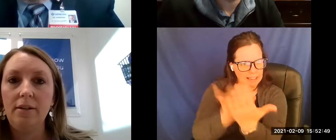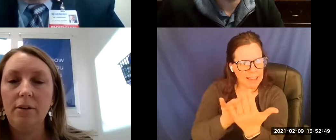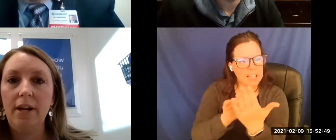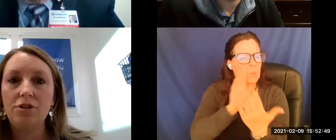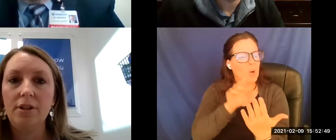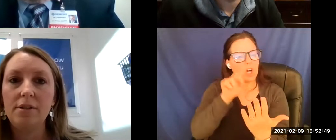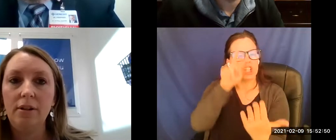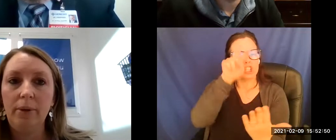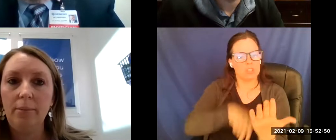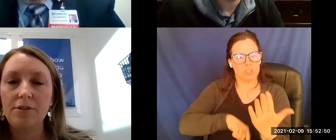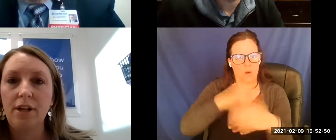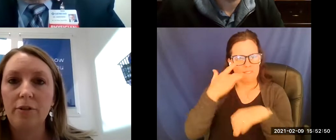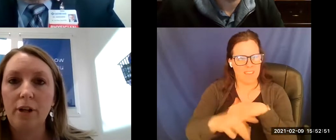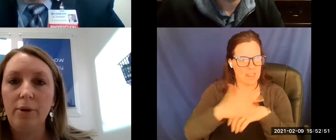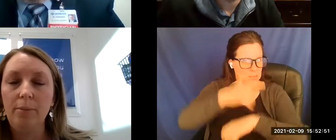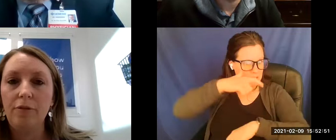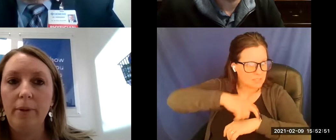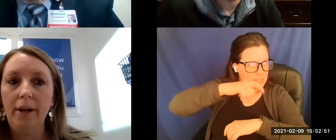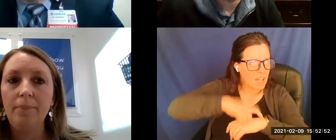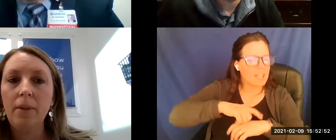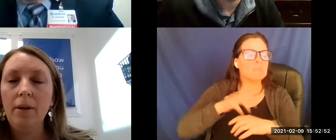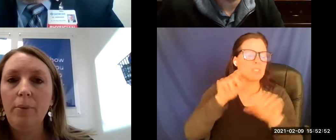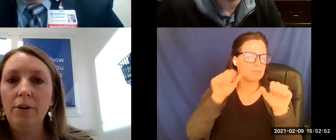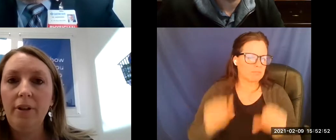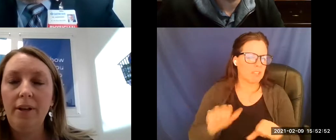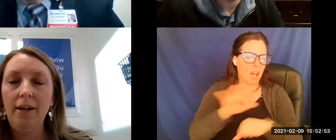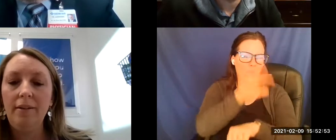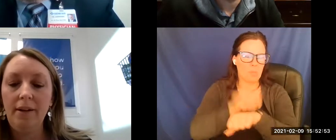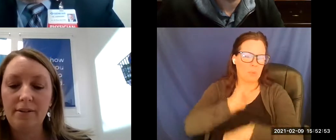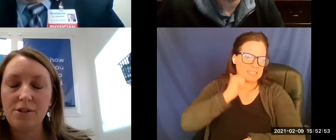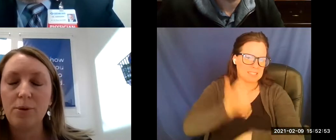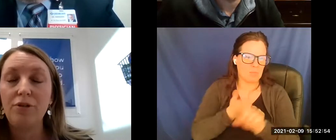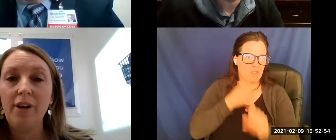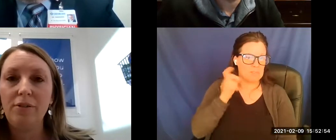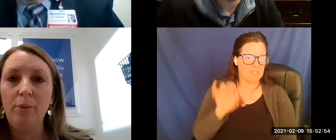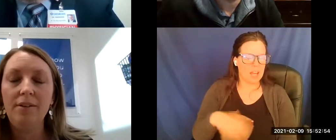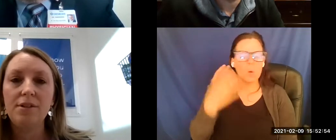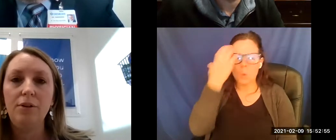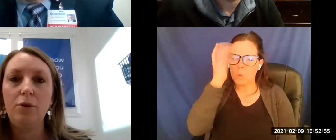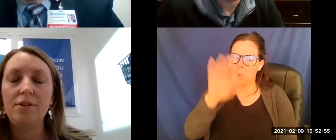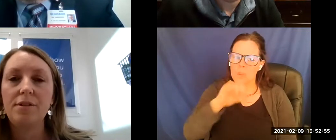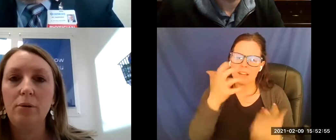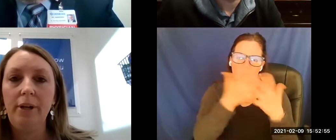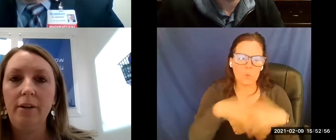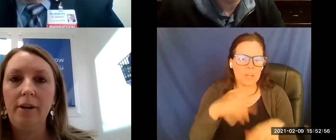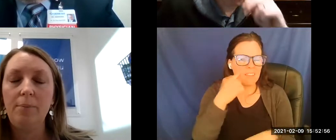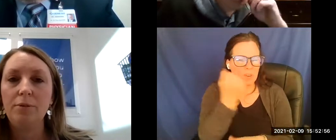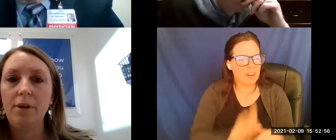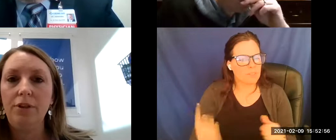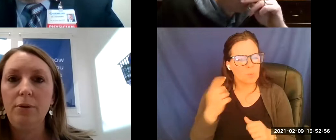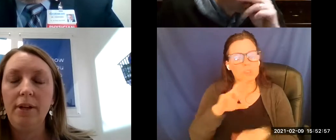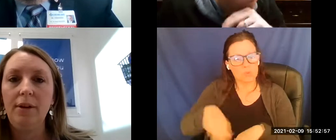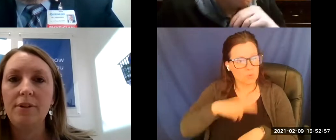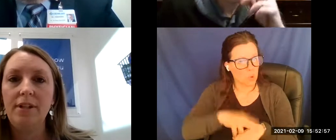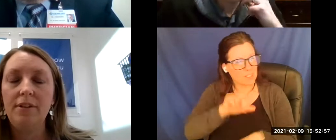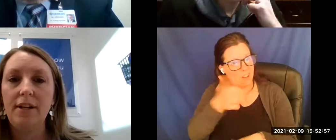and the locations, and they'll be able to schedule their appointment from there. We know that that doesn't work for everyone. So of course, there will be another option where if